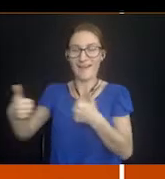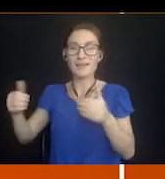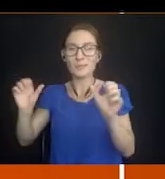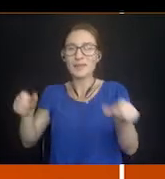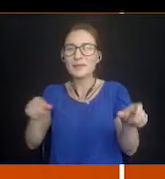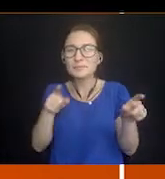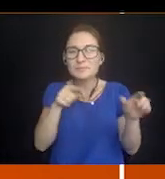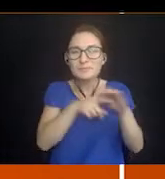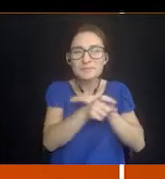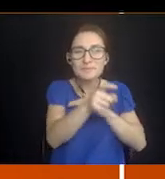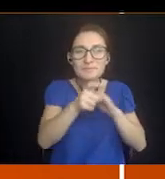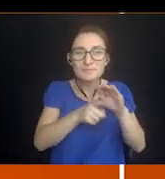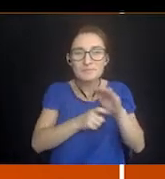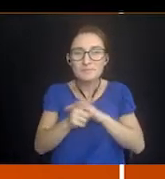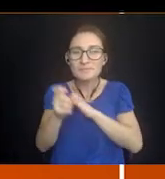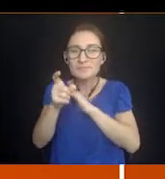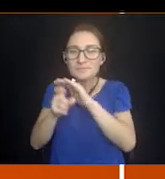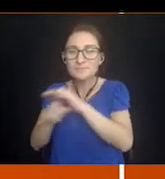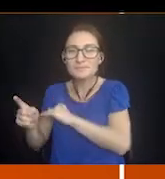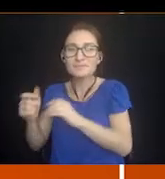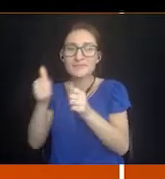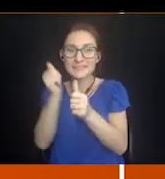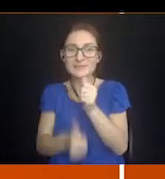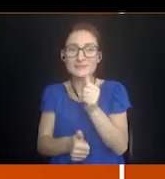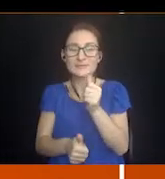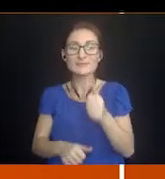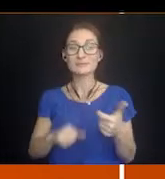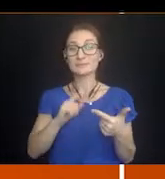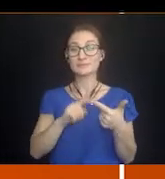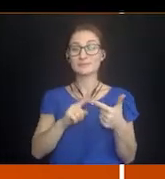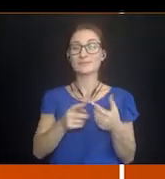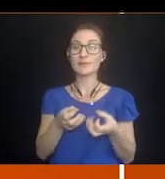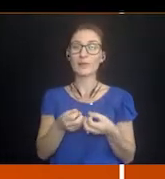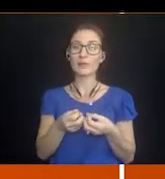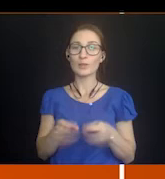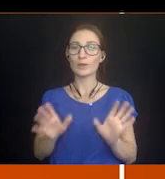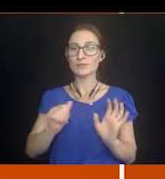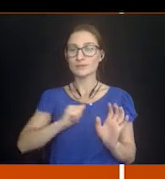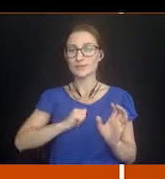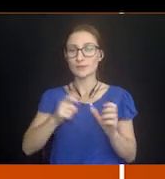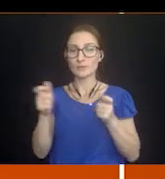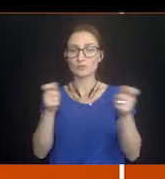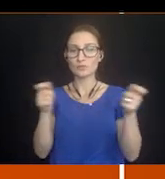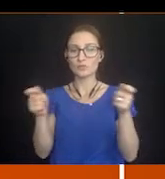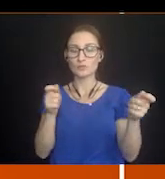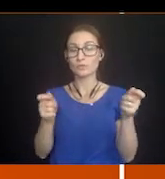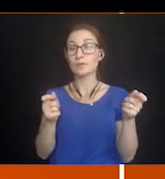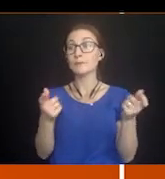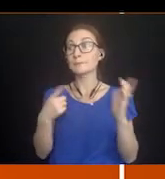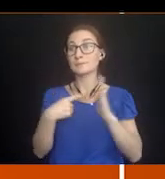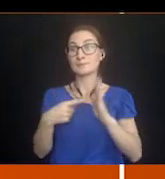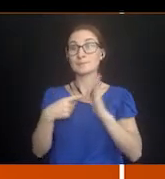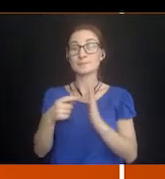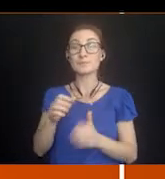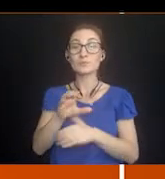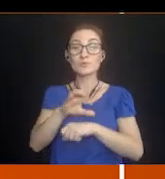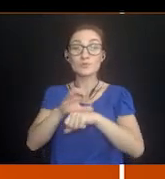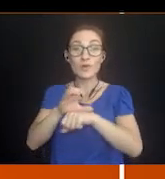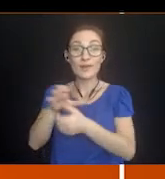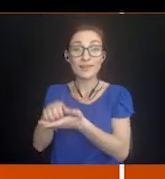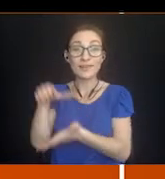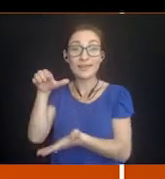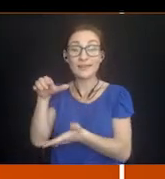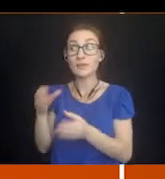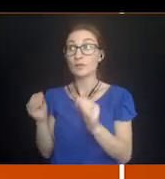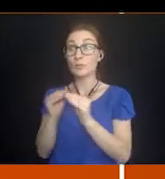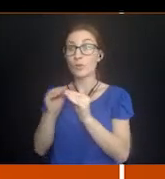I divide them up artificially so that we can kind of explore them one at a time. And the next thing that happens is a loss of self-control. So